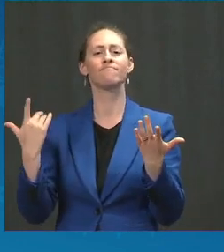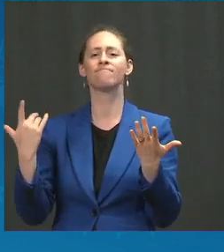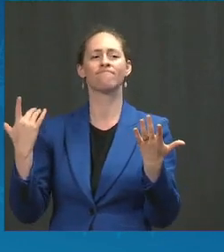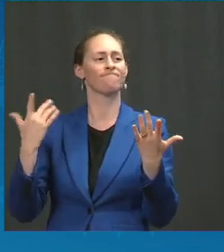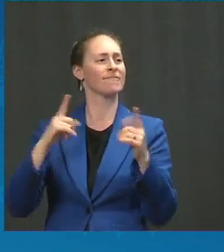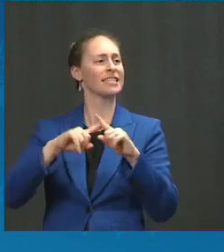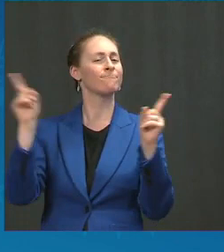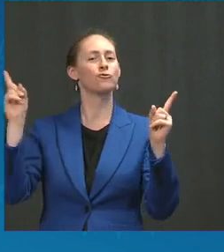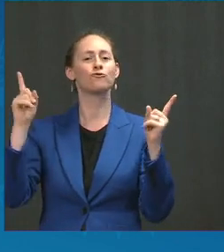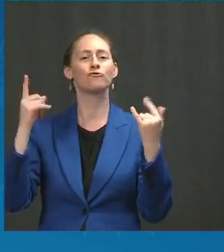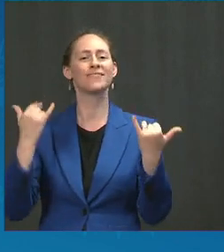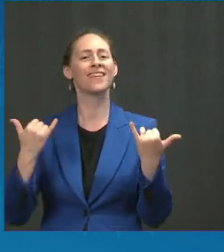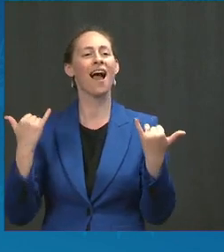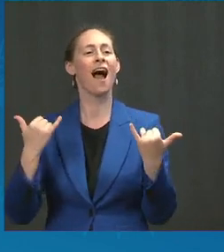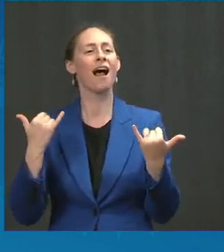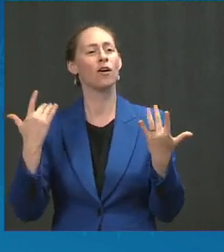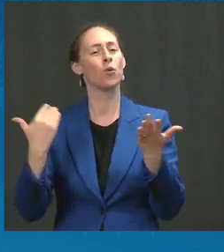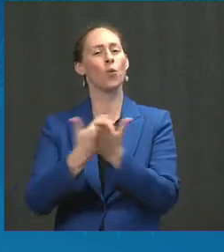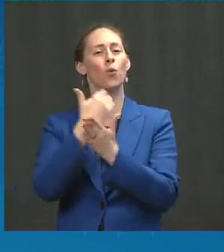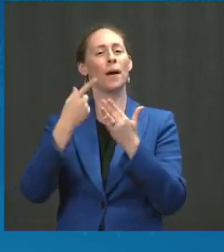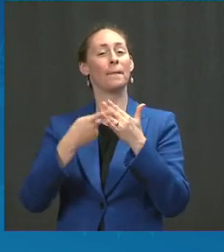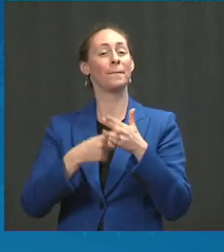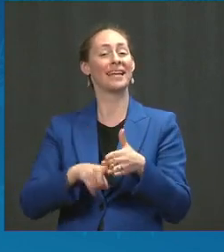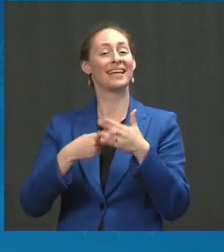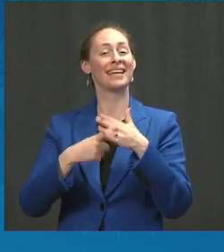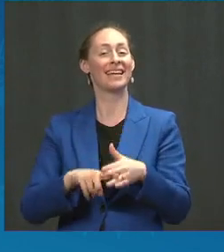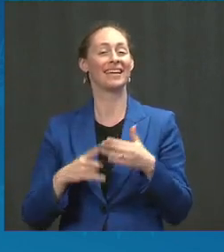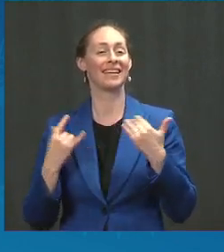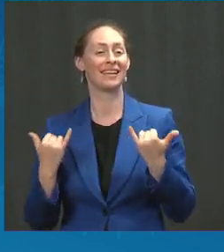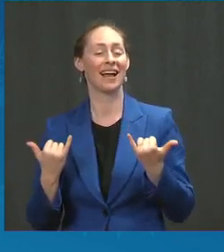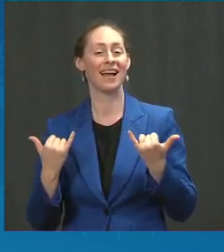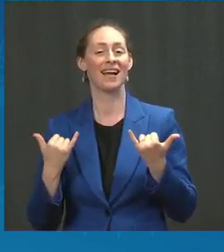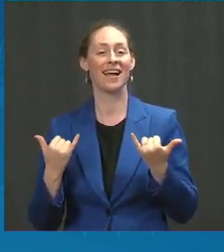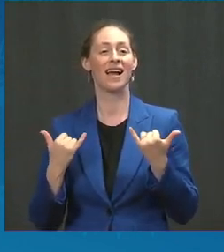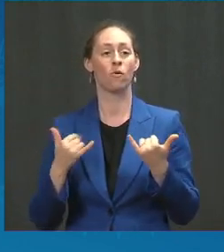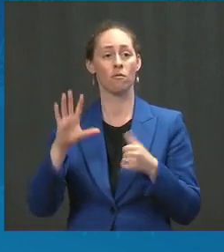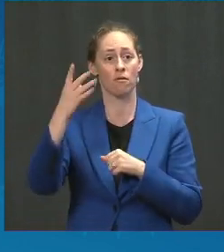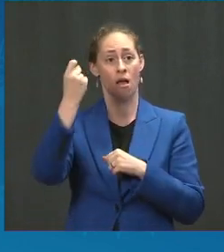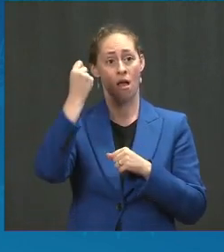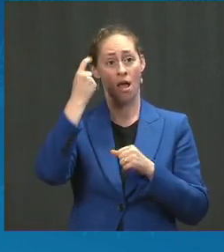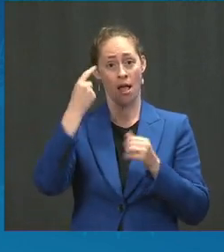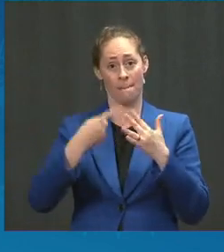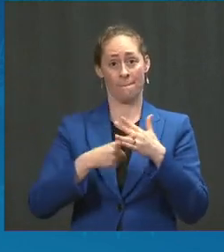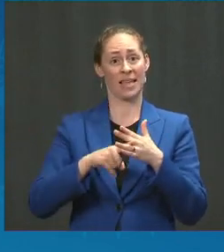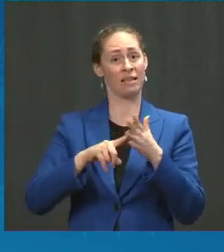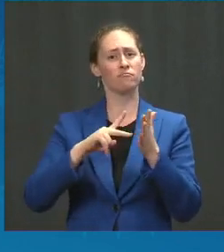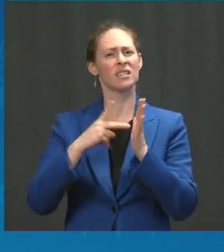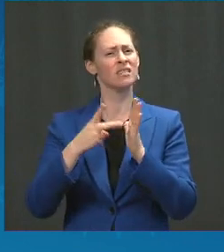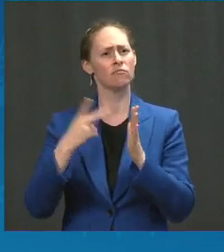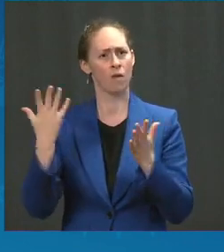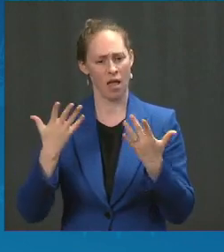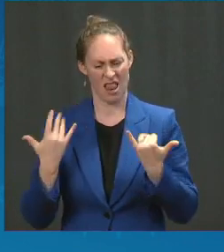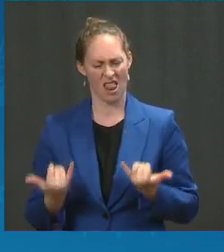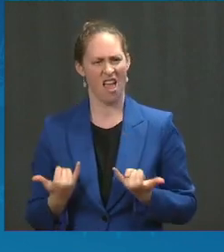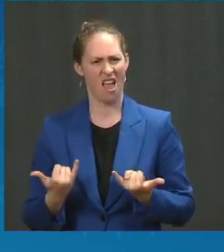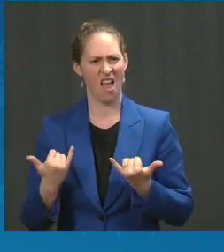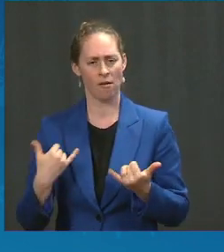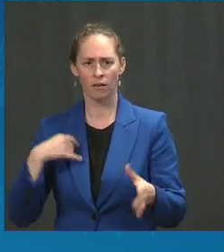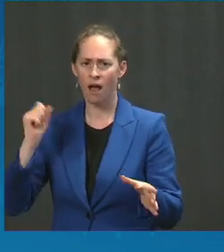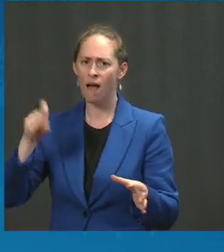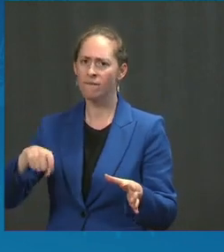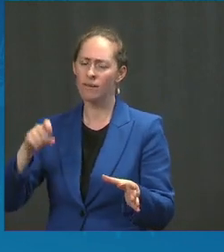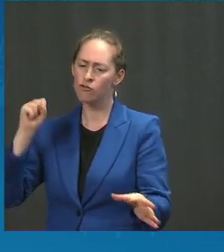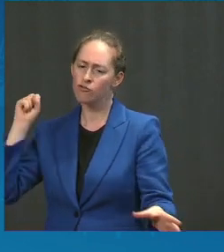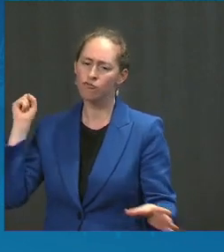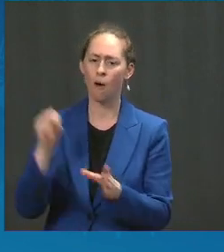ways, beginning, but a beginning in that this is the moment to really leapfrog into where we need to be instead of